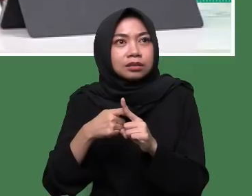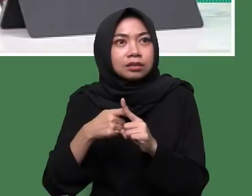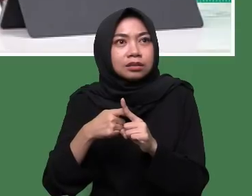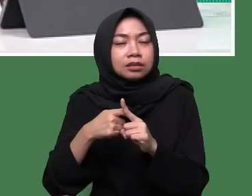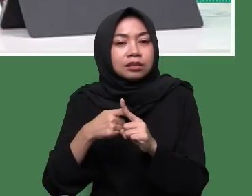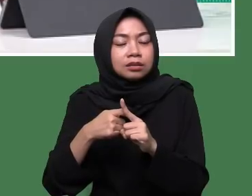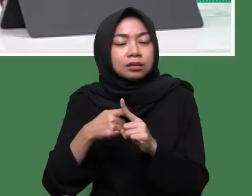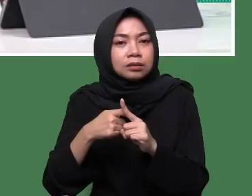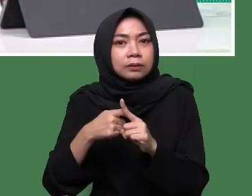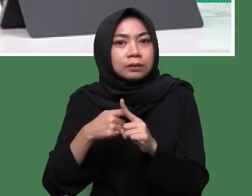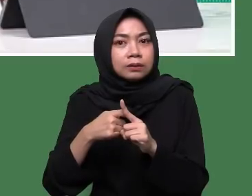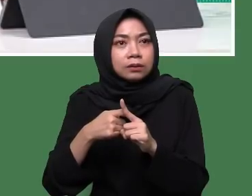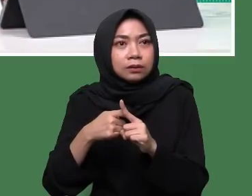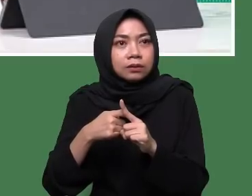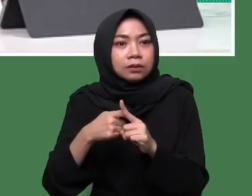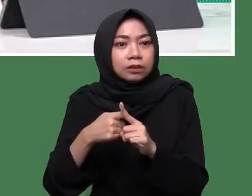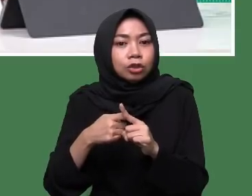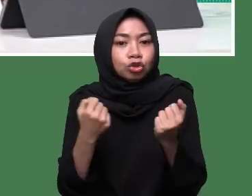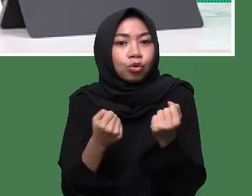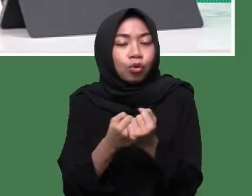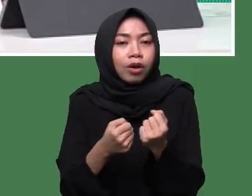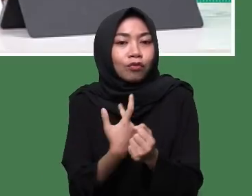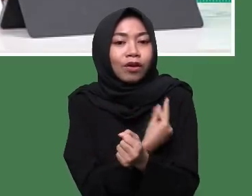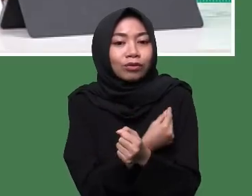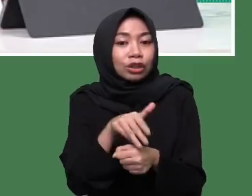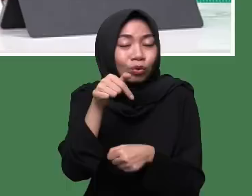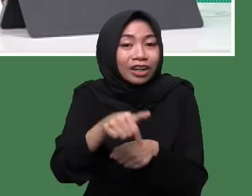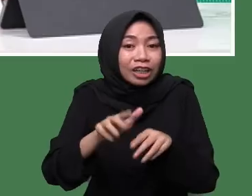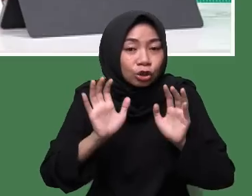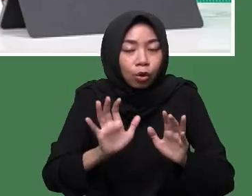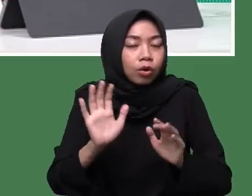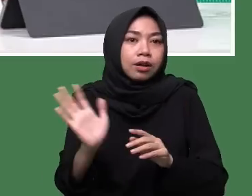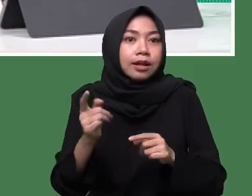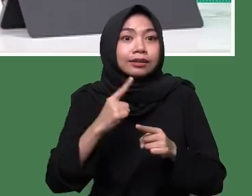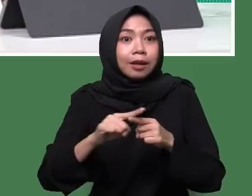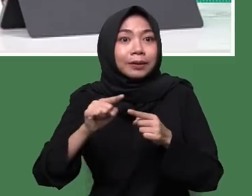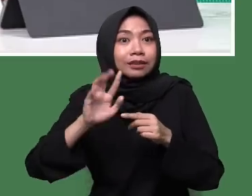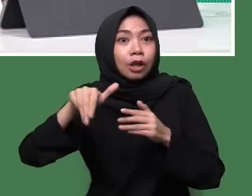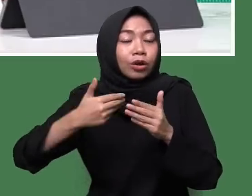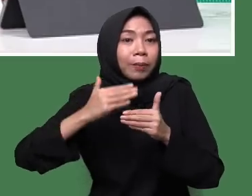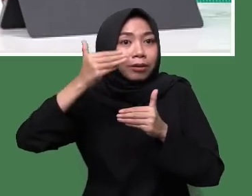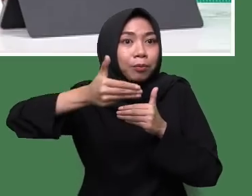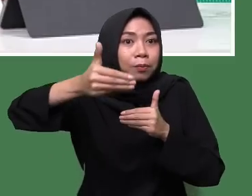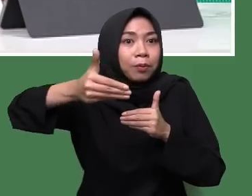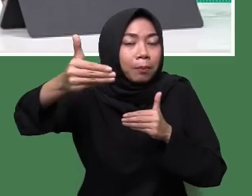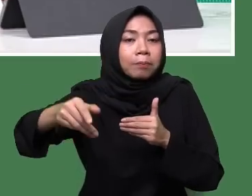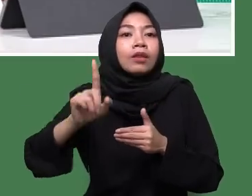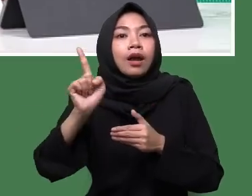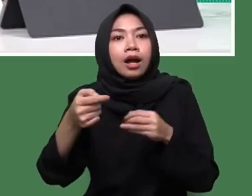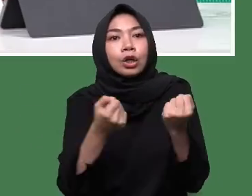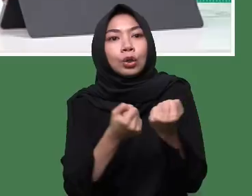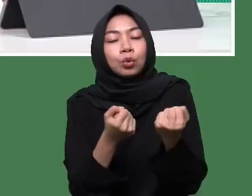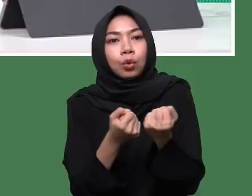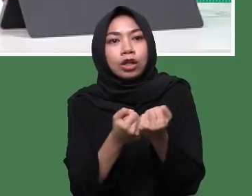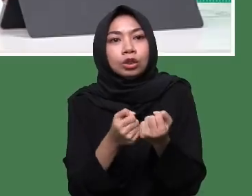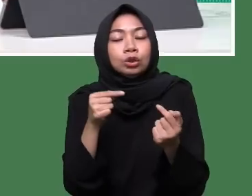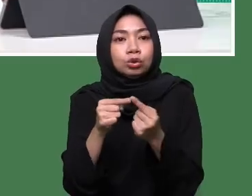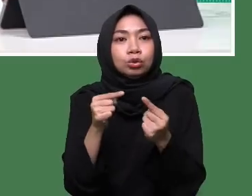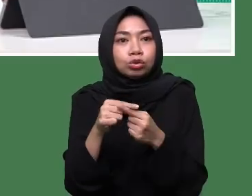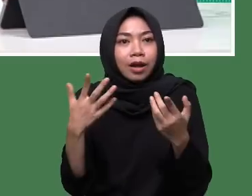supported or covered with the vaccines only for this year, and of course for the next year and beyond to make